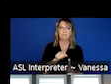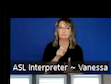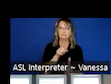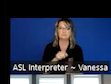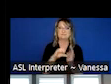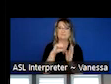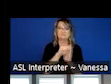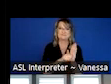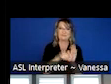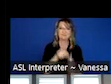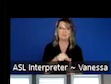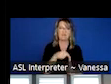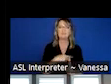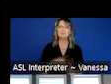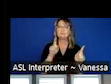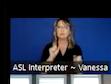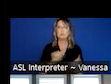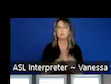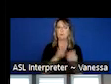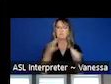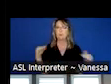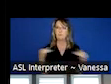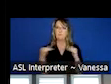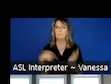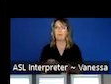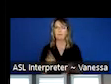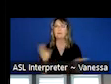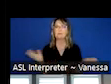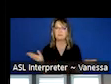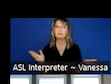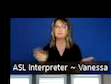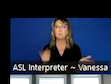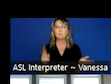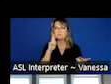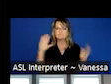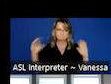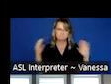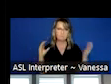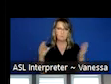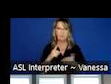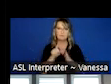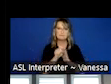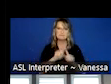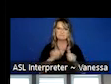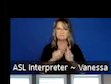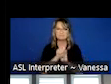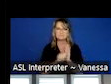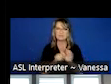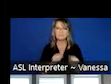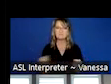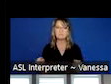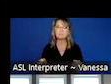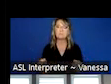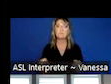different approaches to parity. So it's interesting to see what the differences are. They also describe state